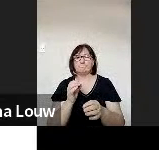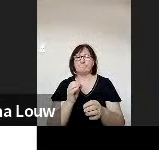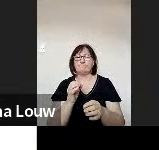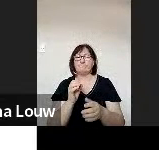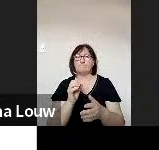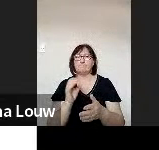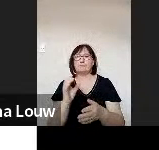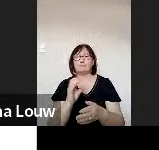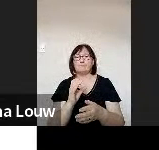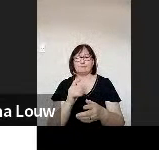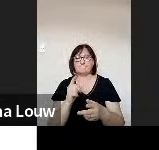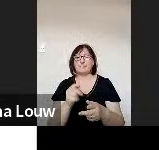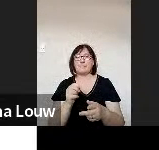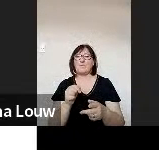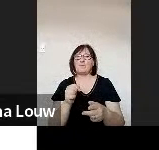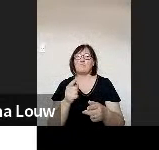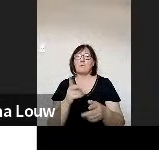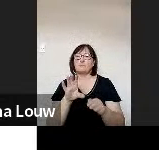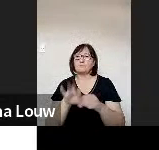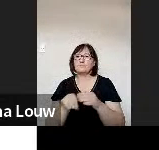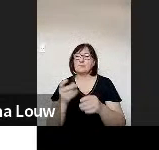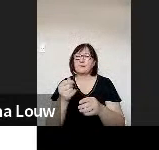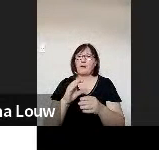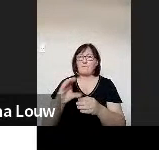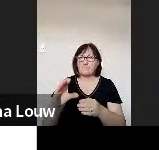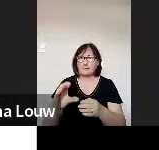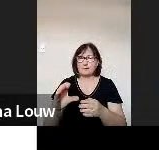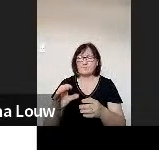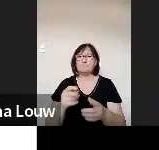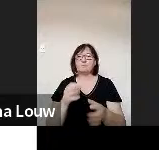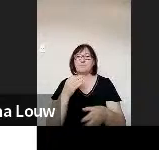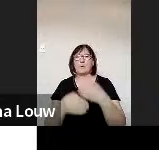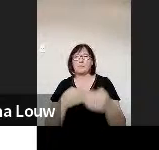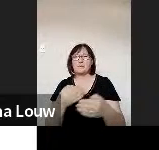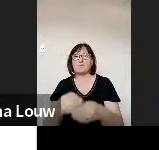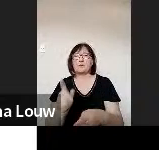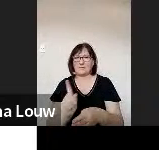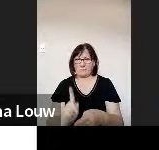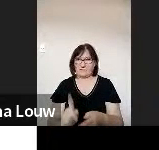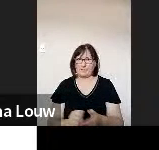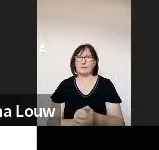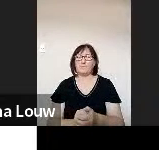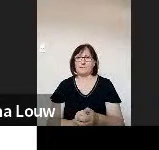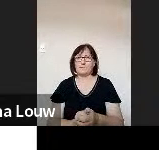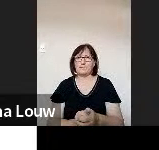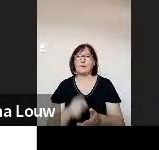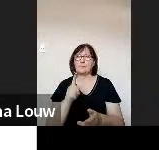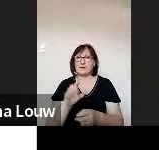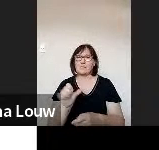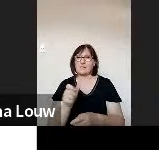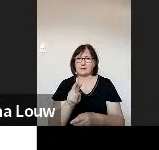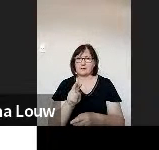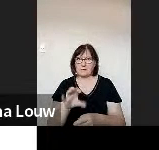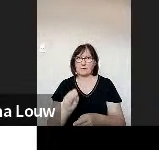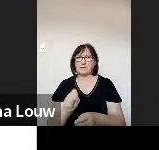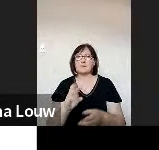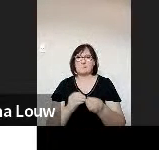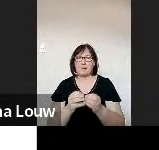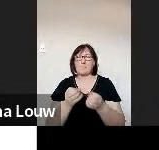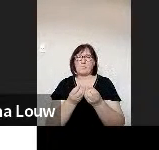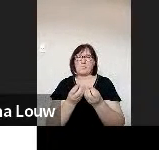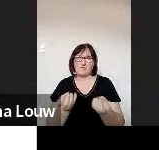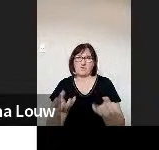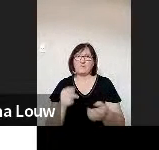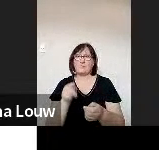tariff determination, and to also inform you that, yes, SARS has made provision for you to apply because